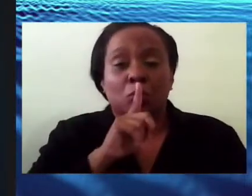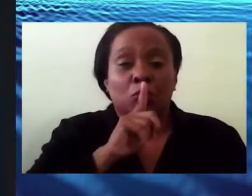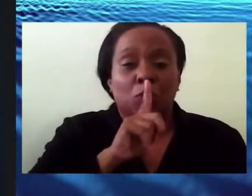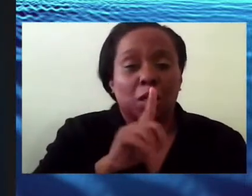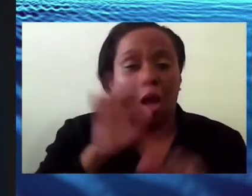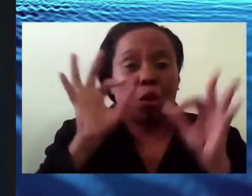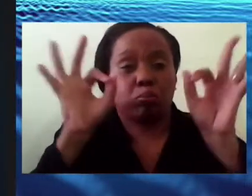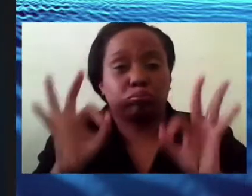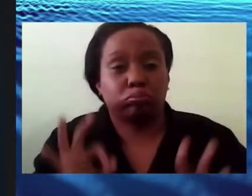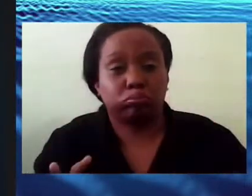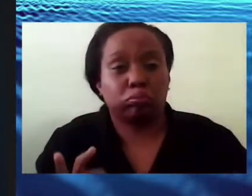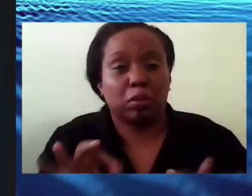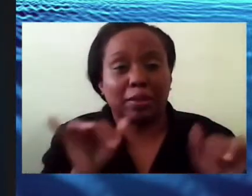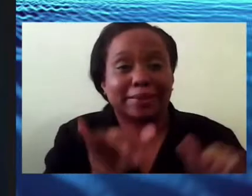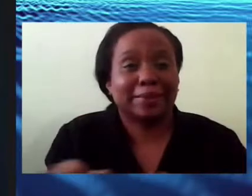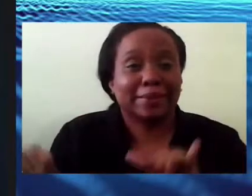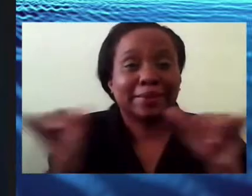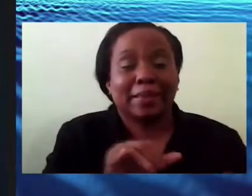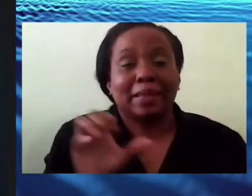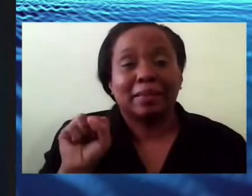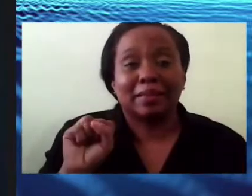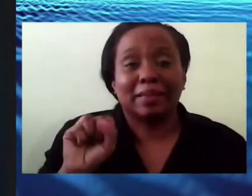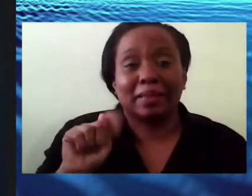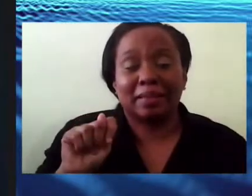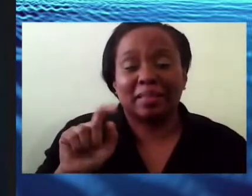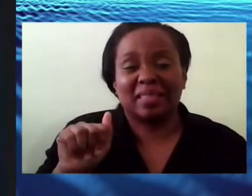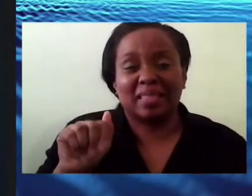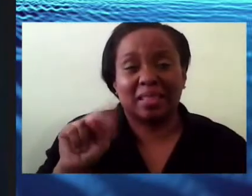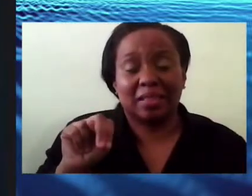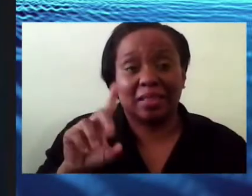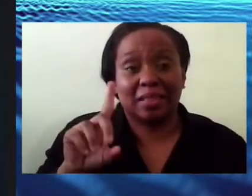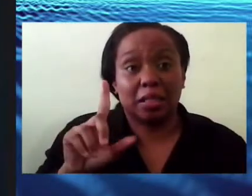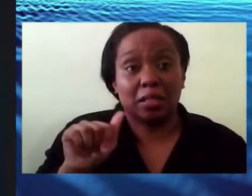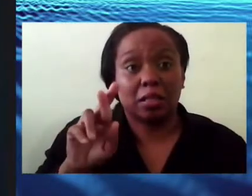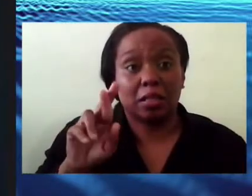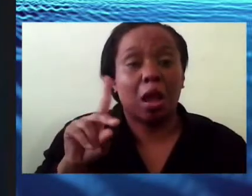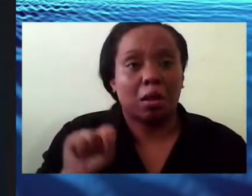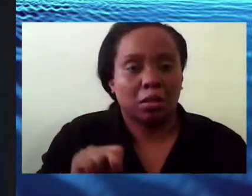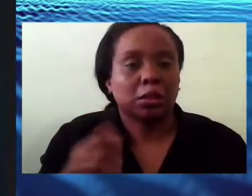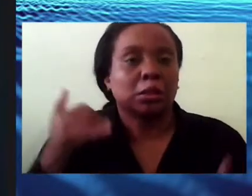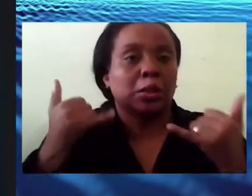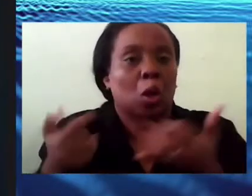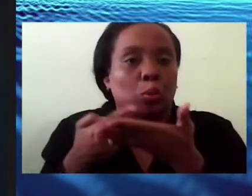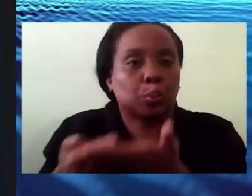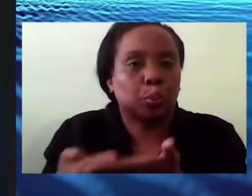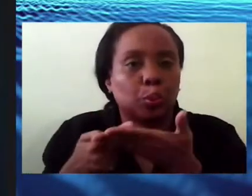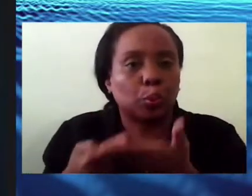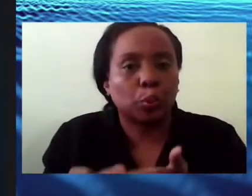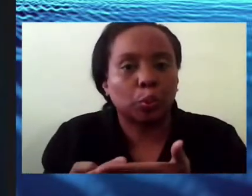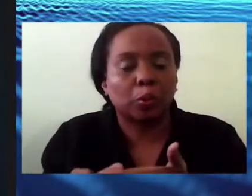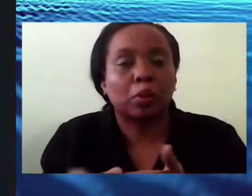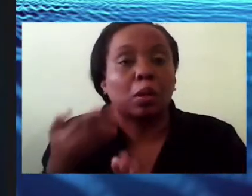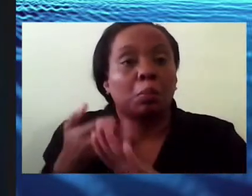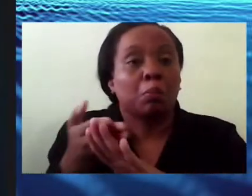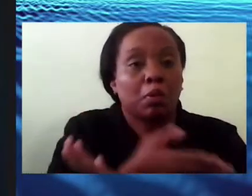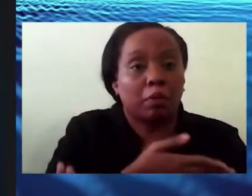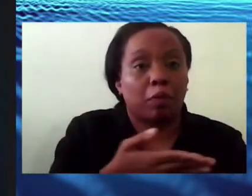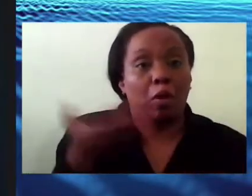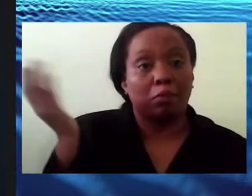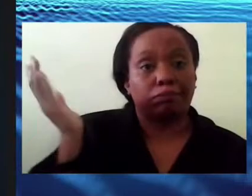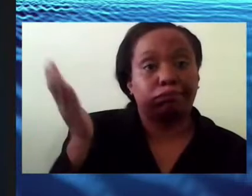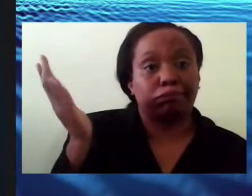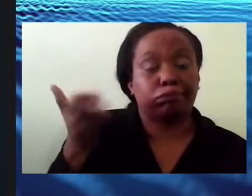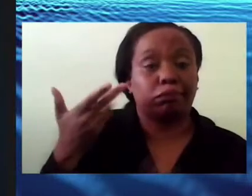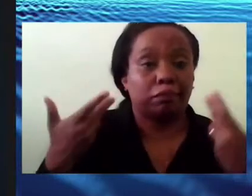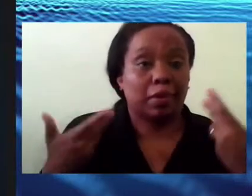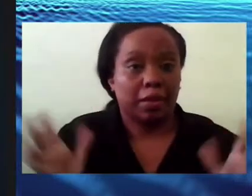standards in order for planes to take off and land on it. So that is going on now, and we hope before the end of this press conference that Minister